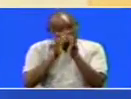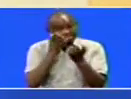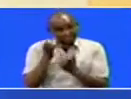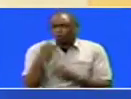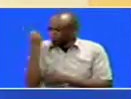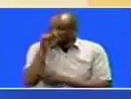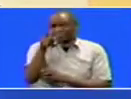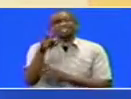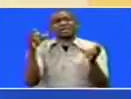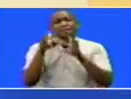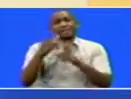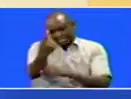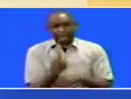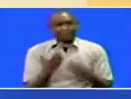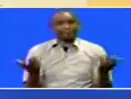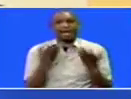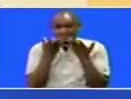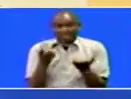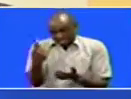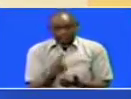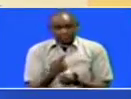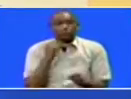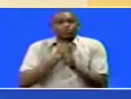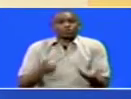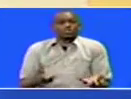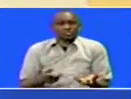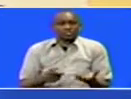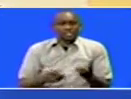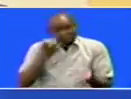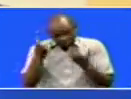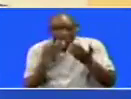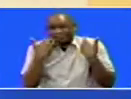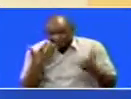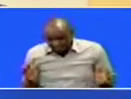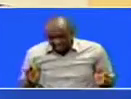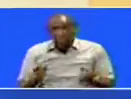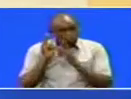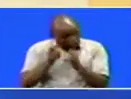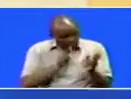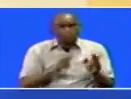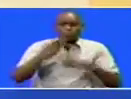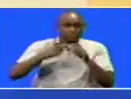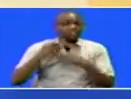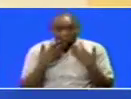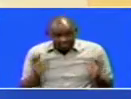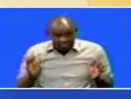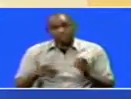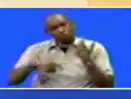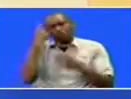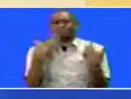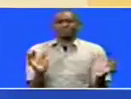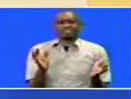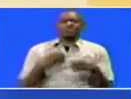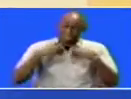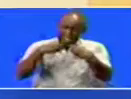only one firm responded. It was evaluated. It went through the normal tendering processes. It won.